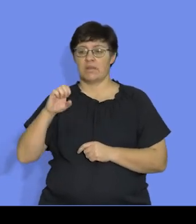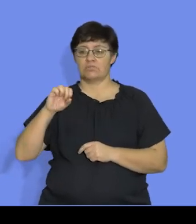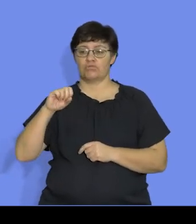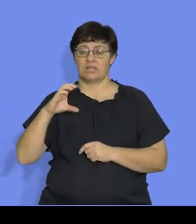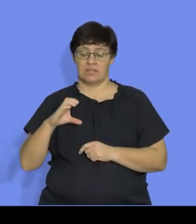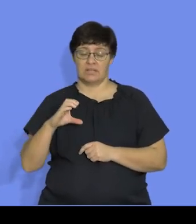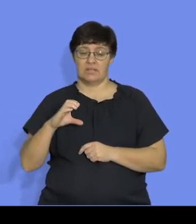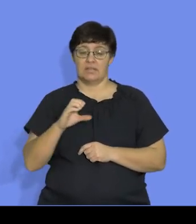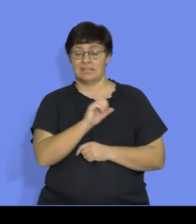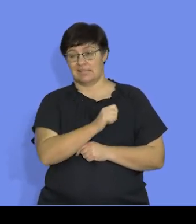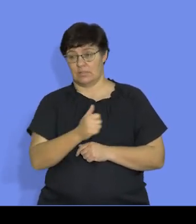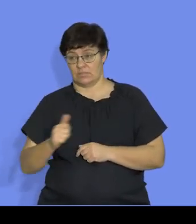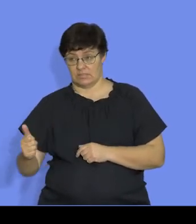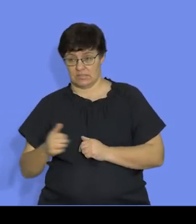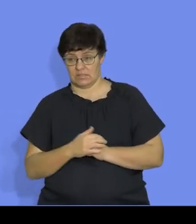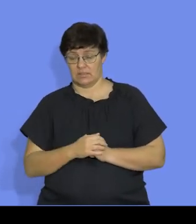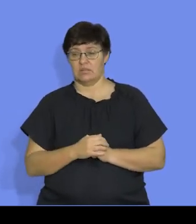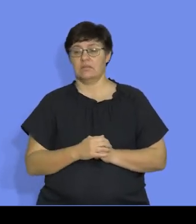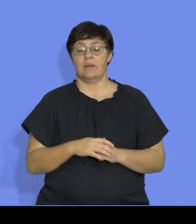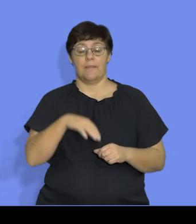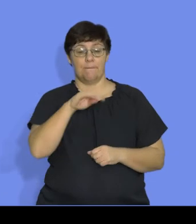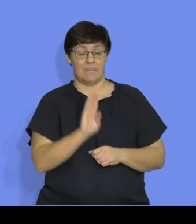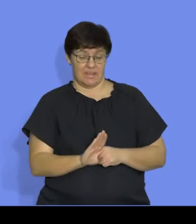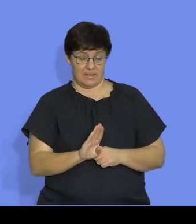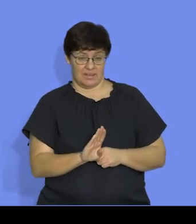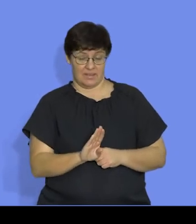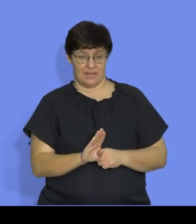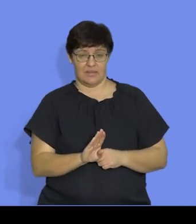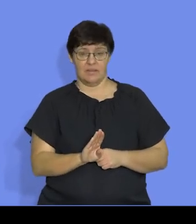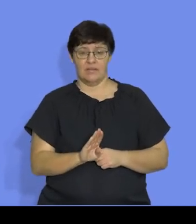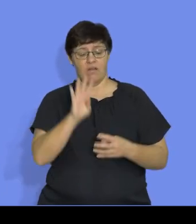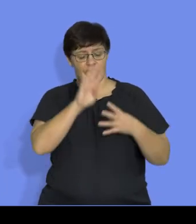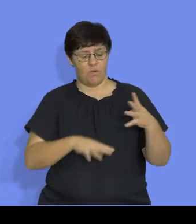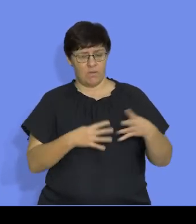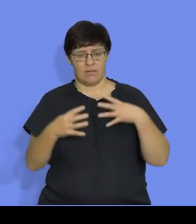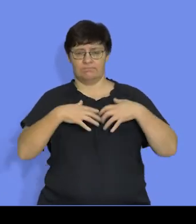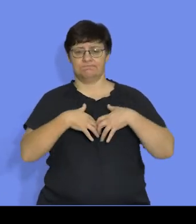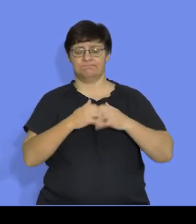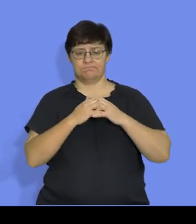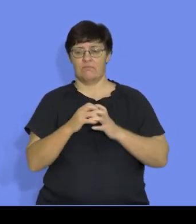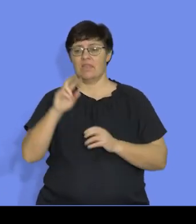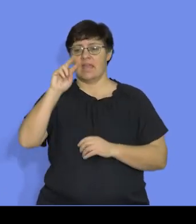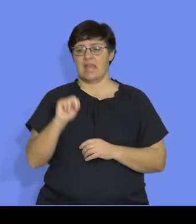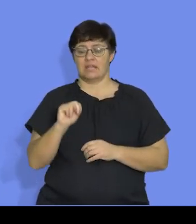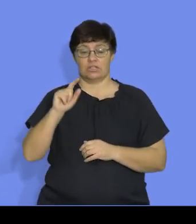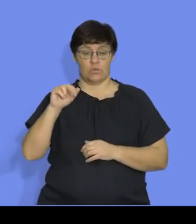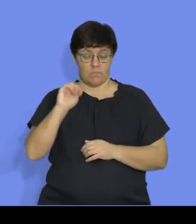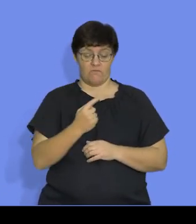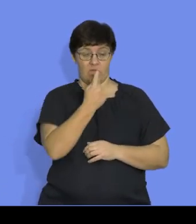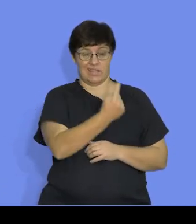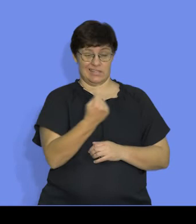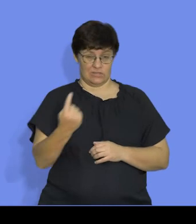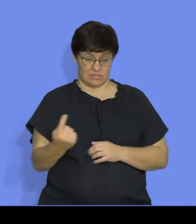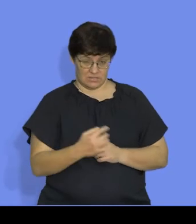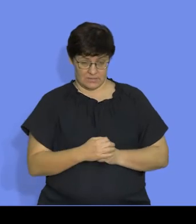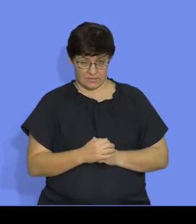sequences. Then B is asking me to determine the formula for the nth term of each sequence.